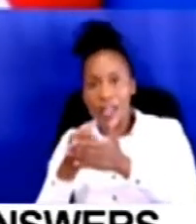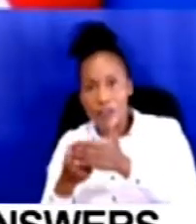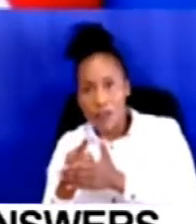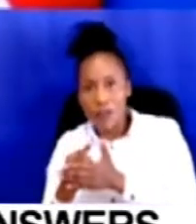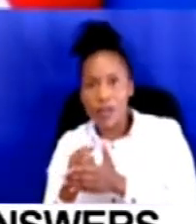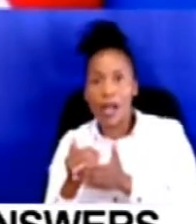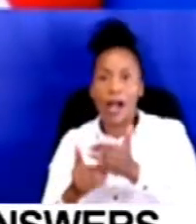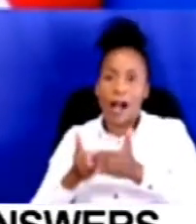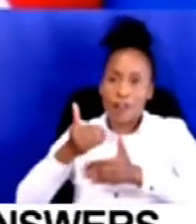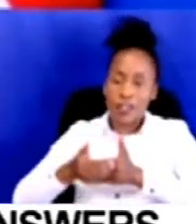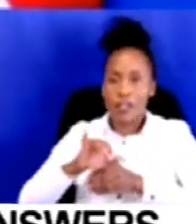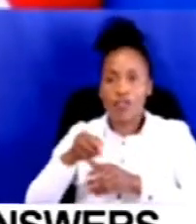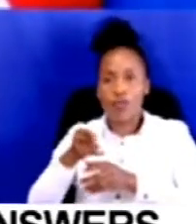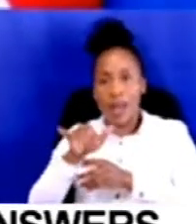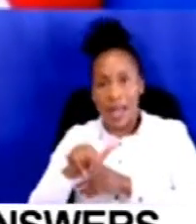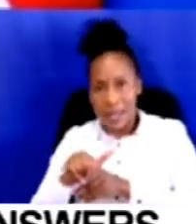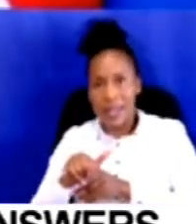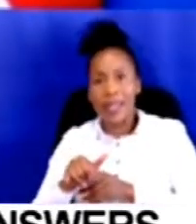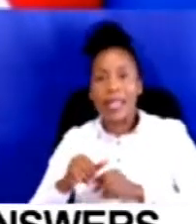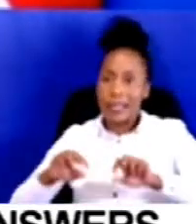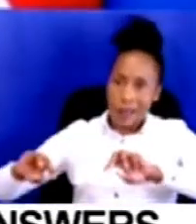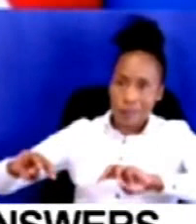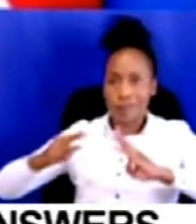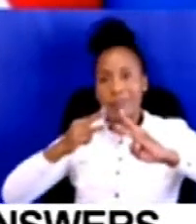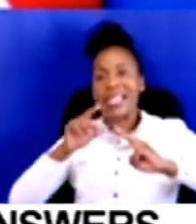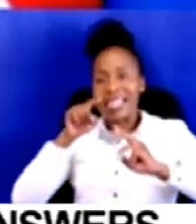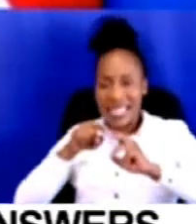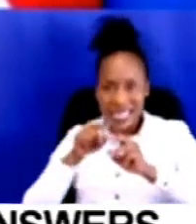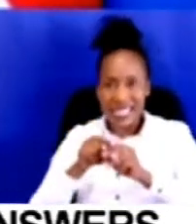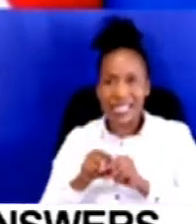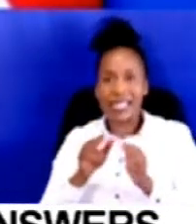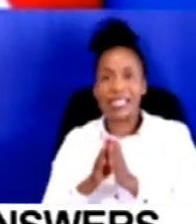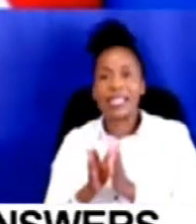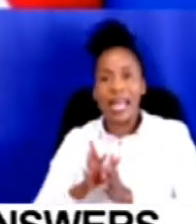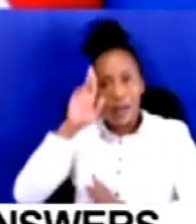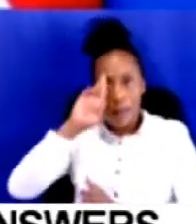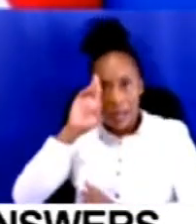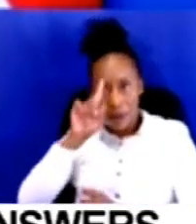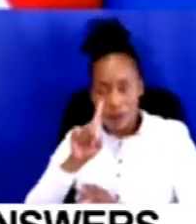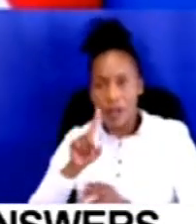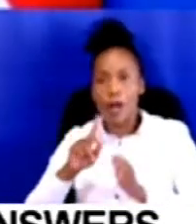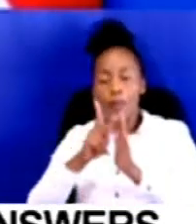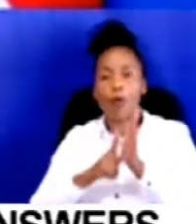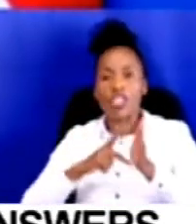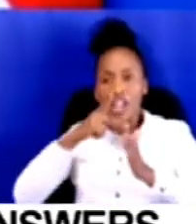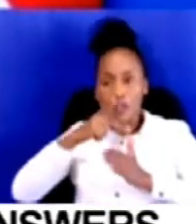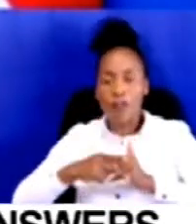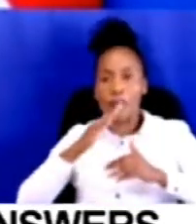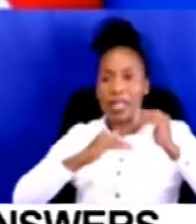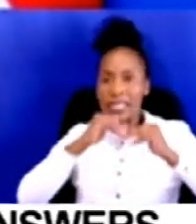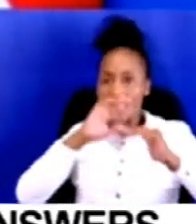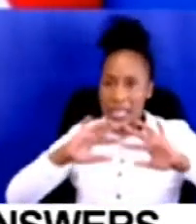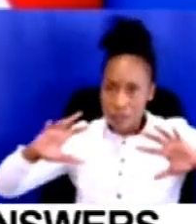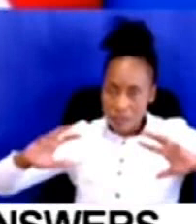aftermath of the July unrest, it's a stark reminder that the project of building and consolidating